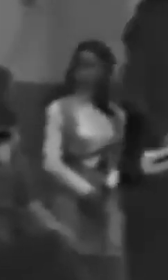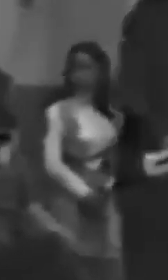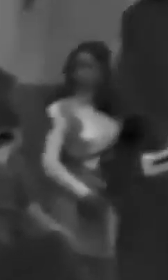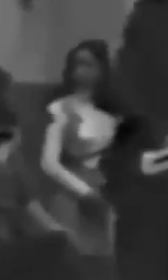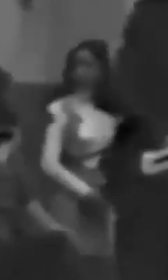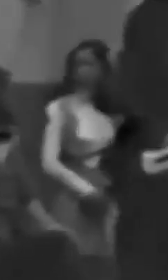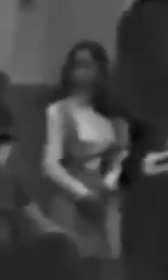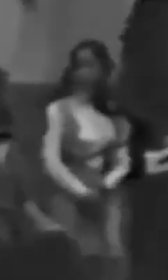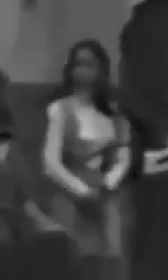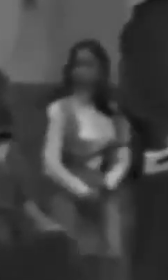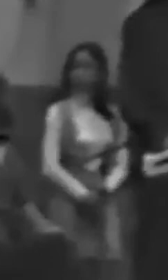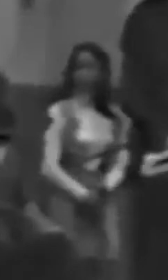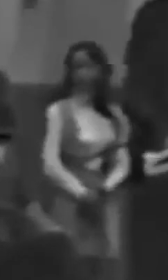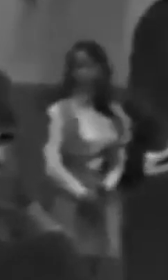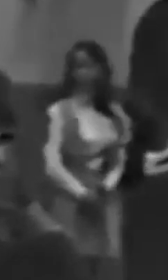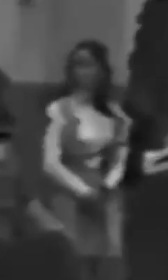Because an official